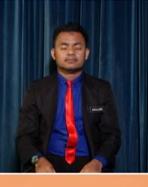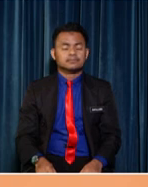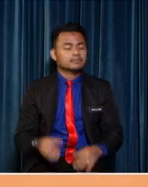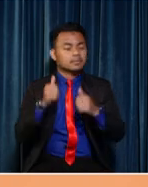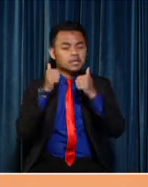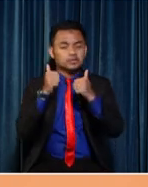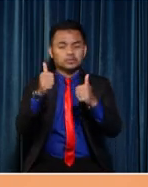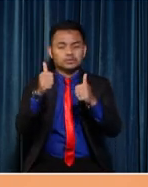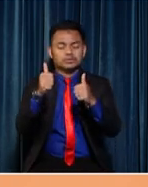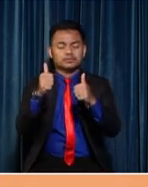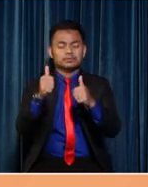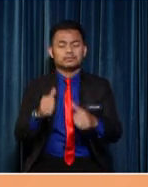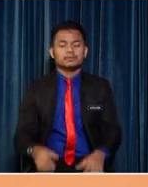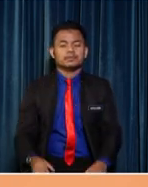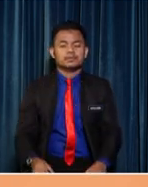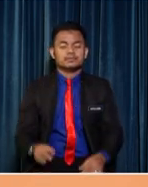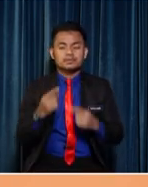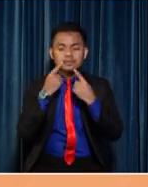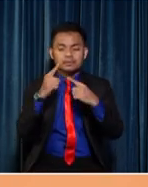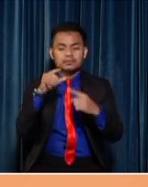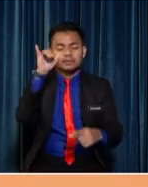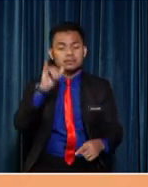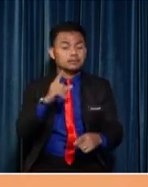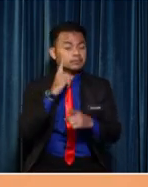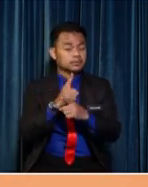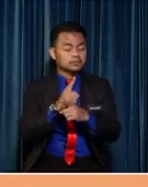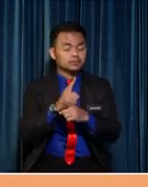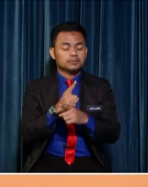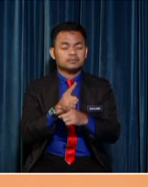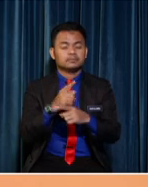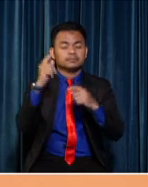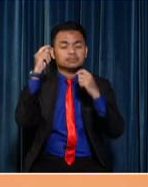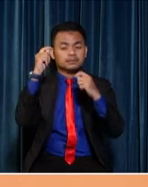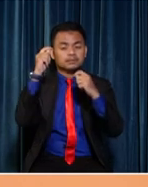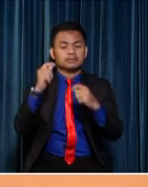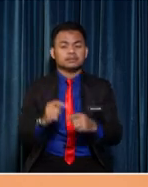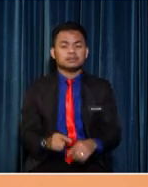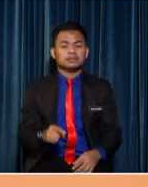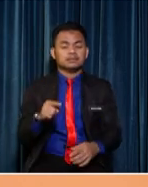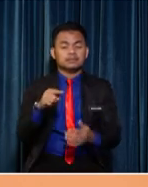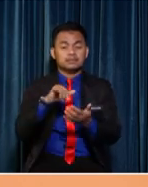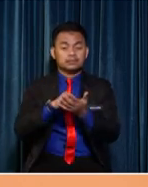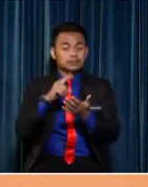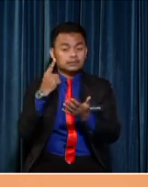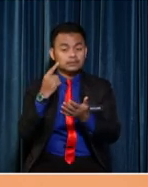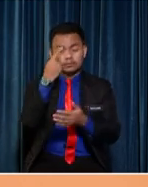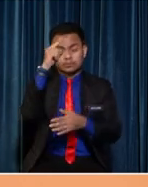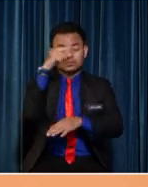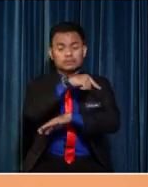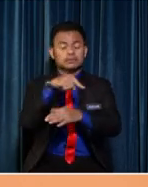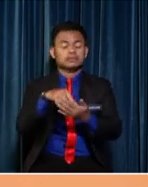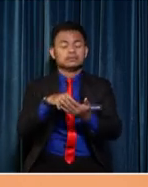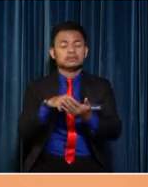Awesome! Great answers! Excellent! That's all for today. I